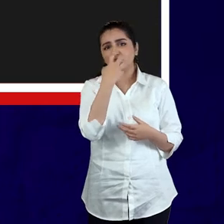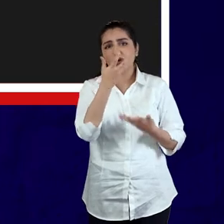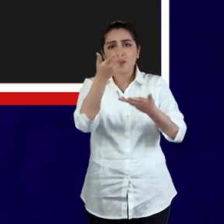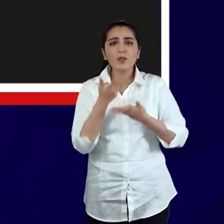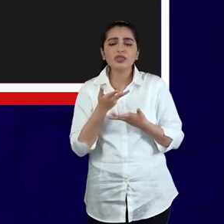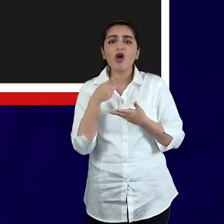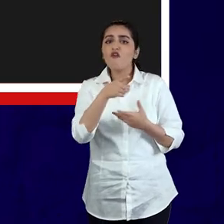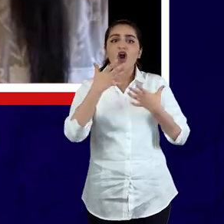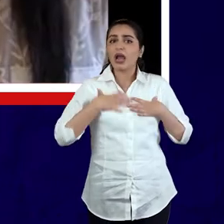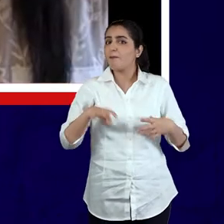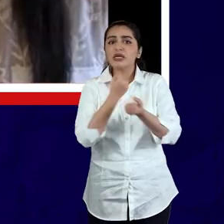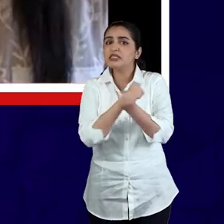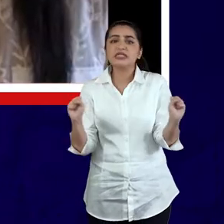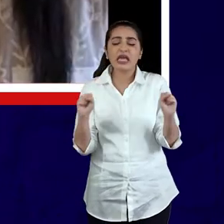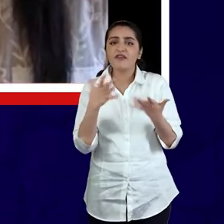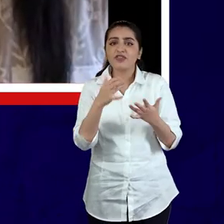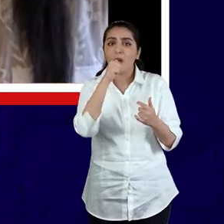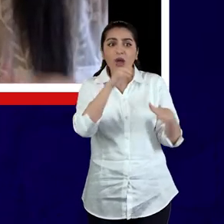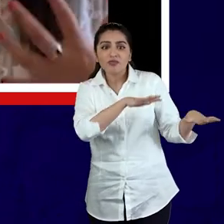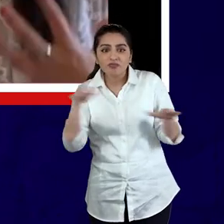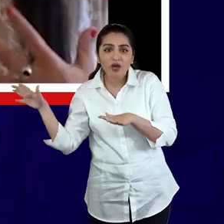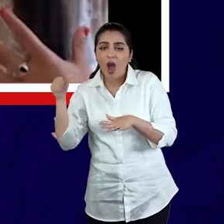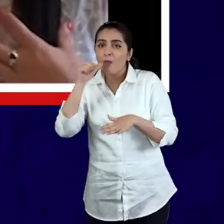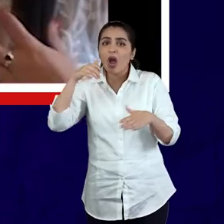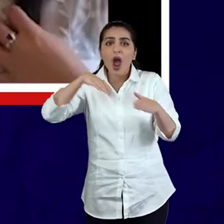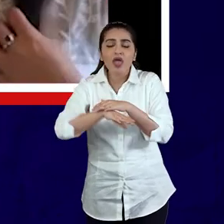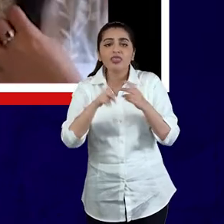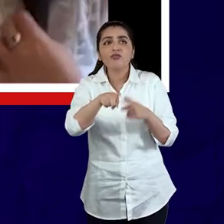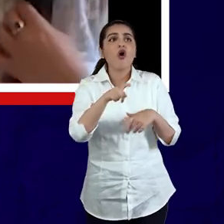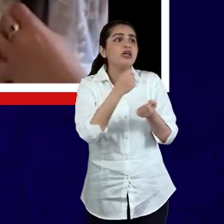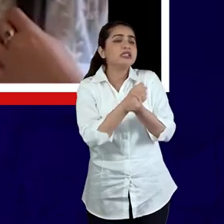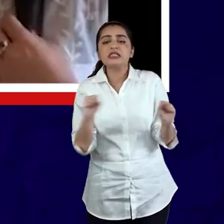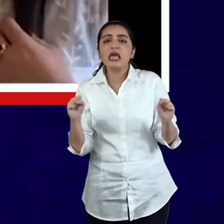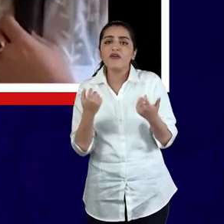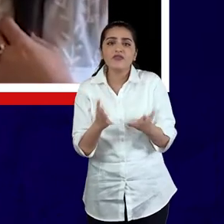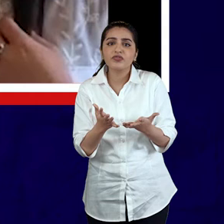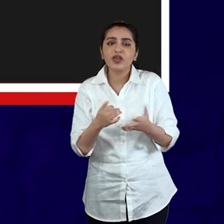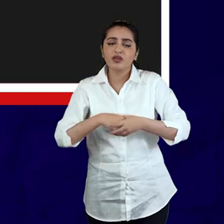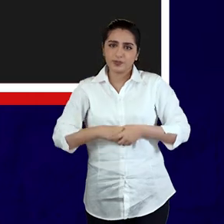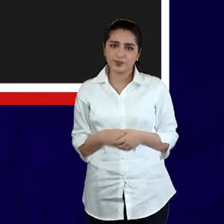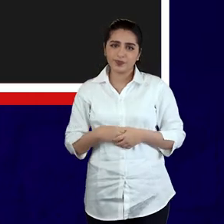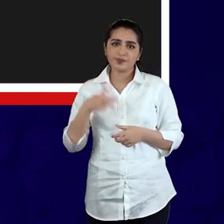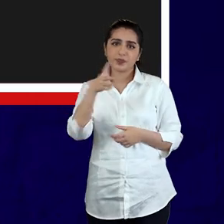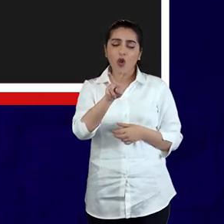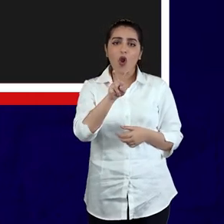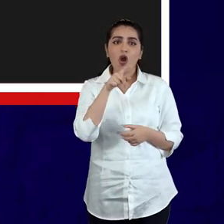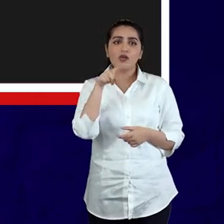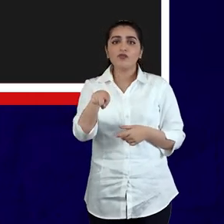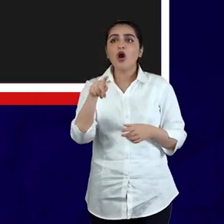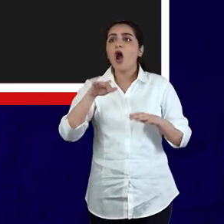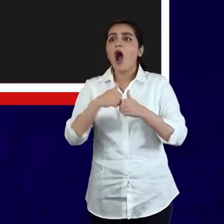more about that context? Yeah. Again, something that women are so close to that's on them, but can be